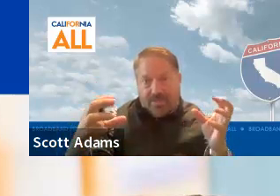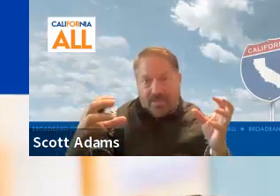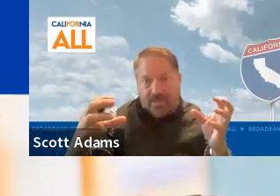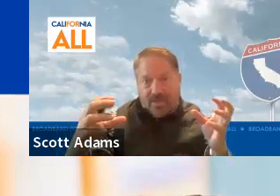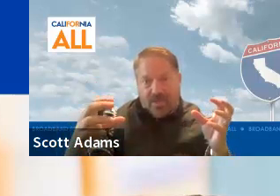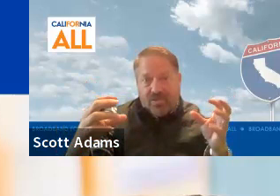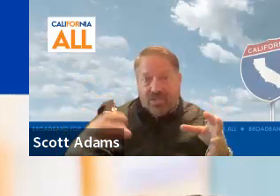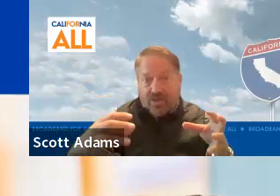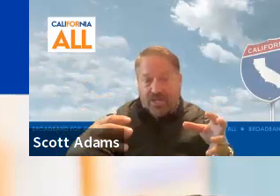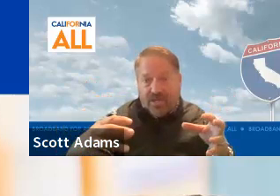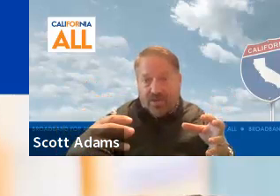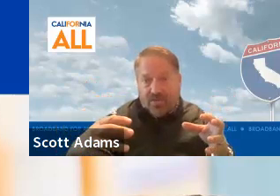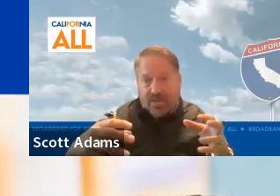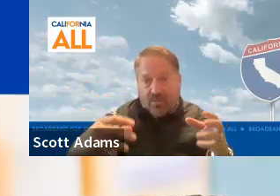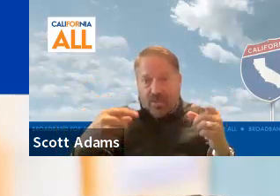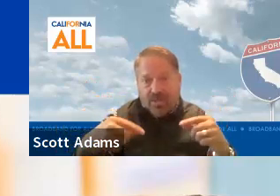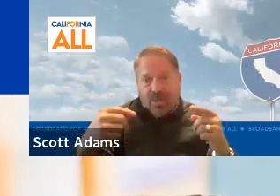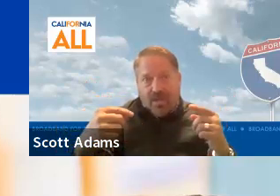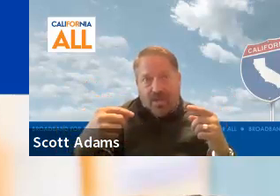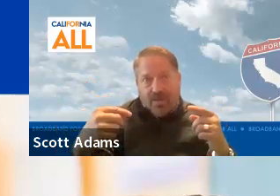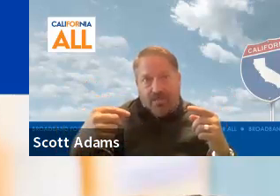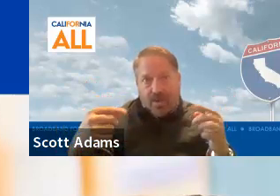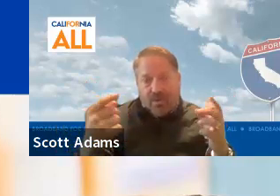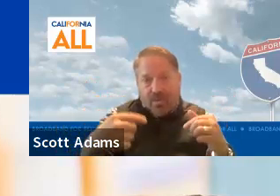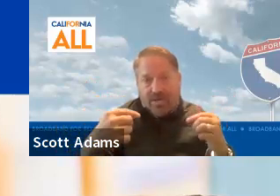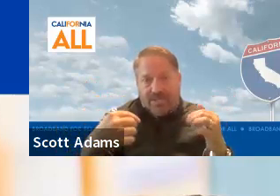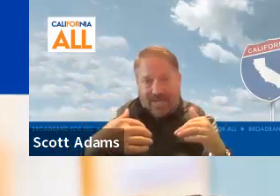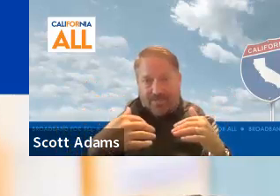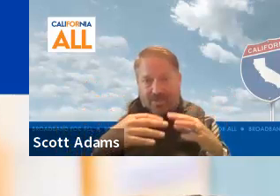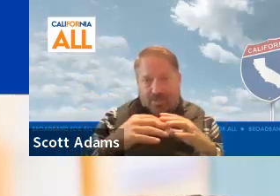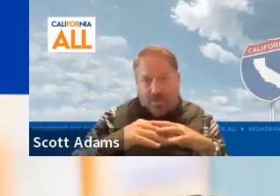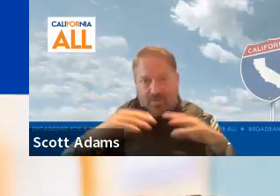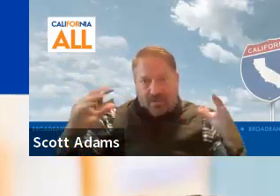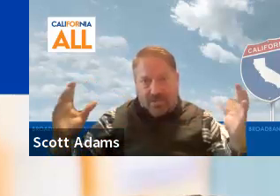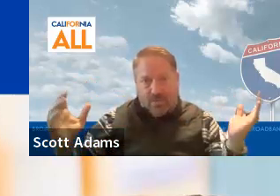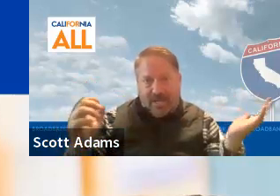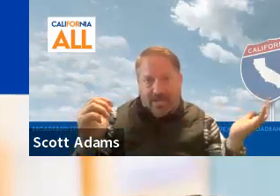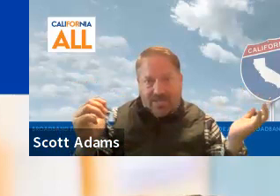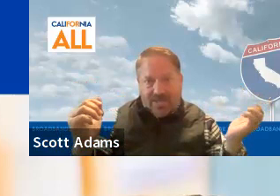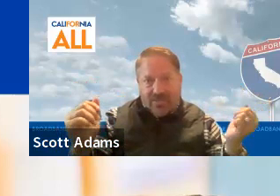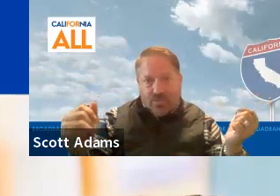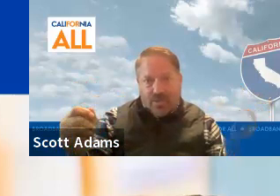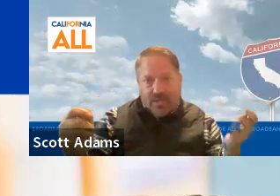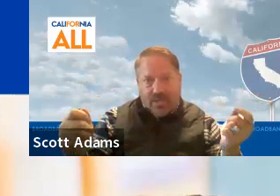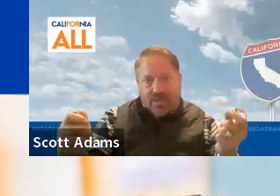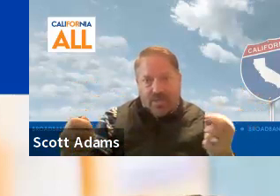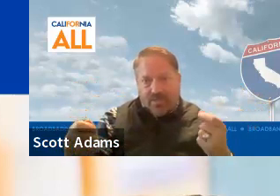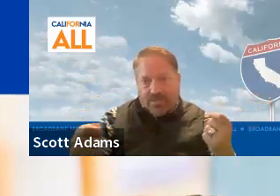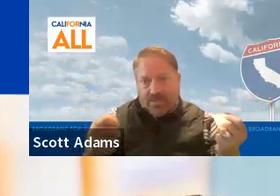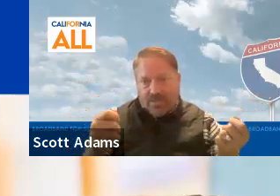that's been shared here that we are required to capture as part of our statewide asset